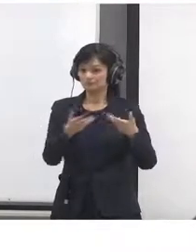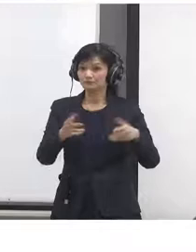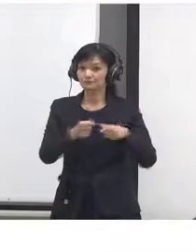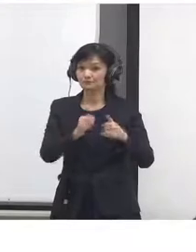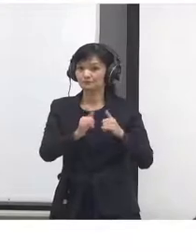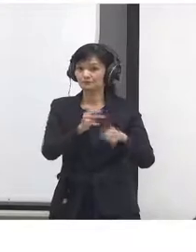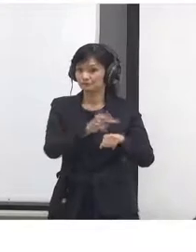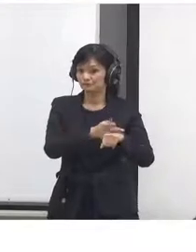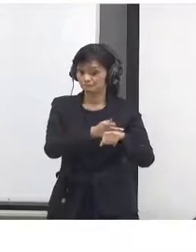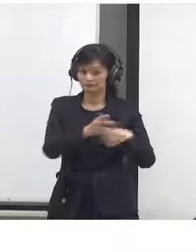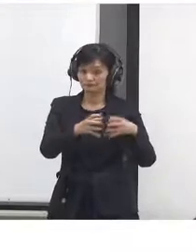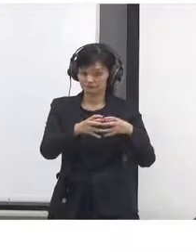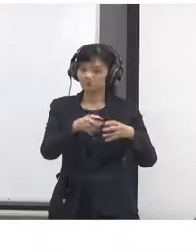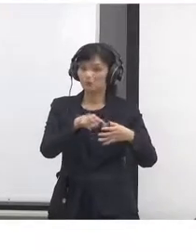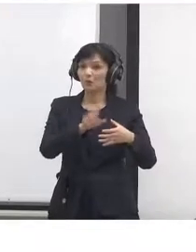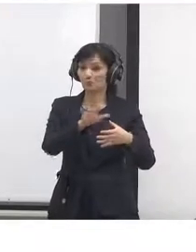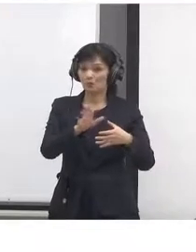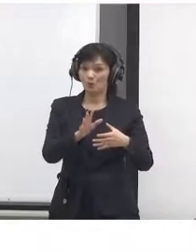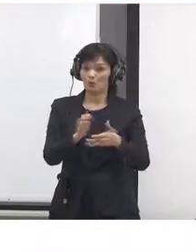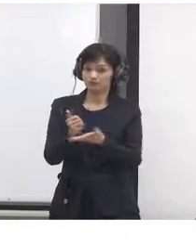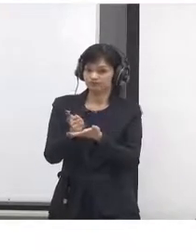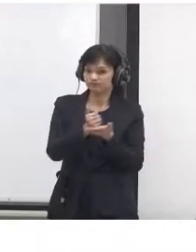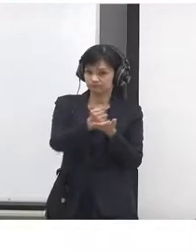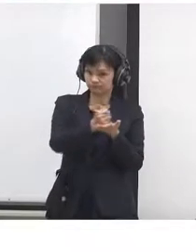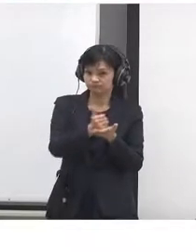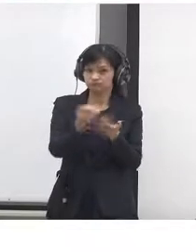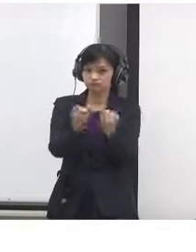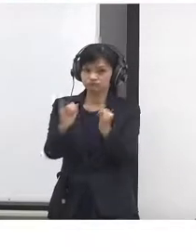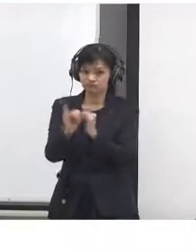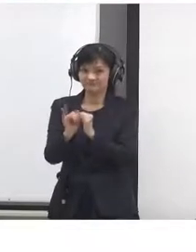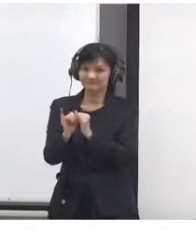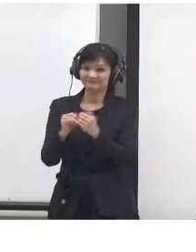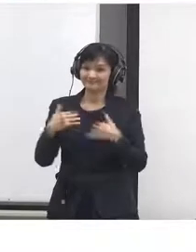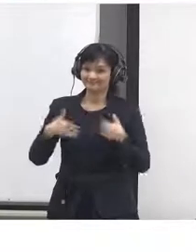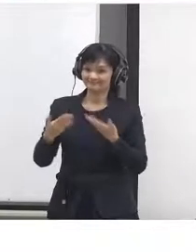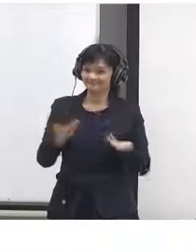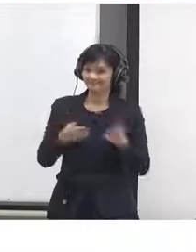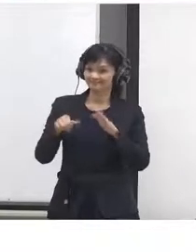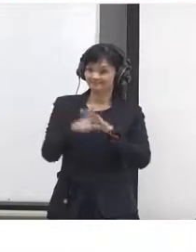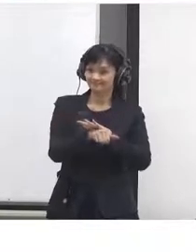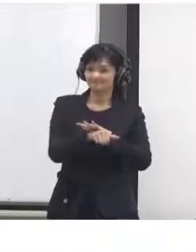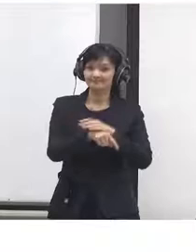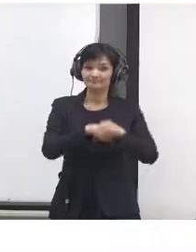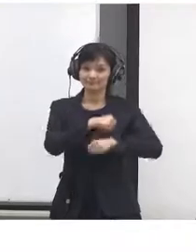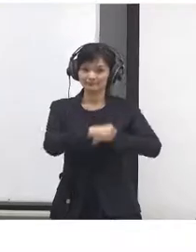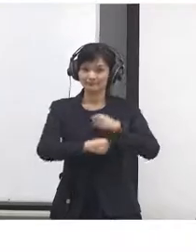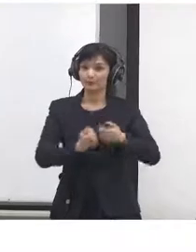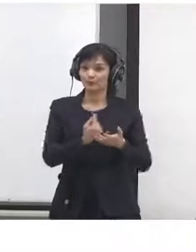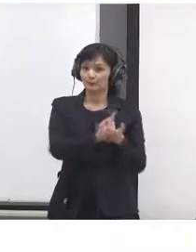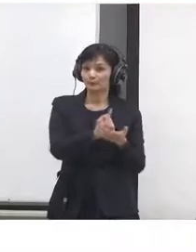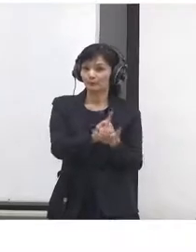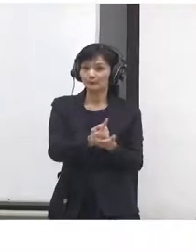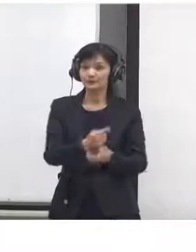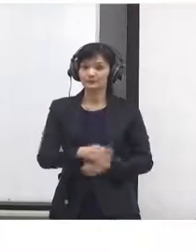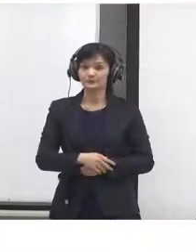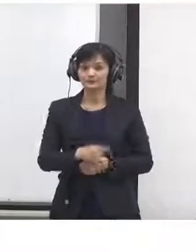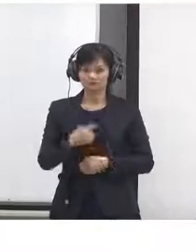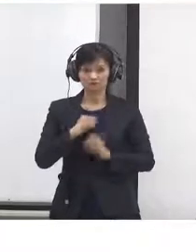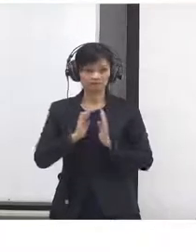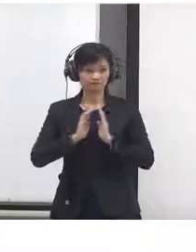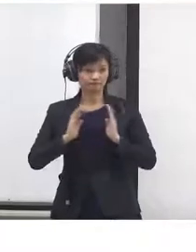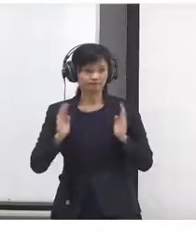updates, but we're always looking at bringing in as much of an inclusive lens, accessibility by default as